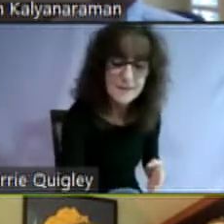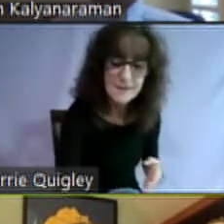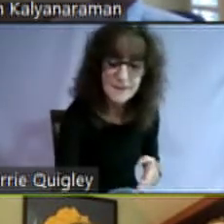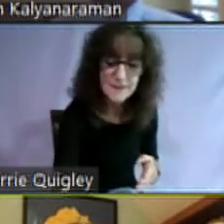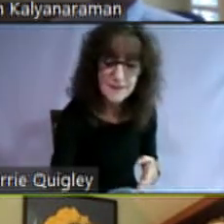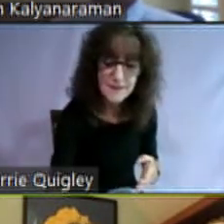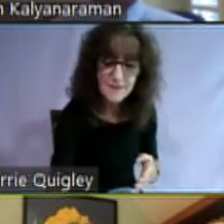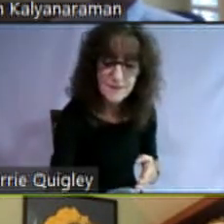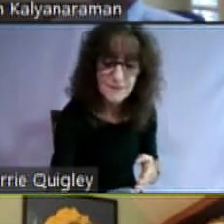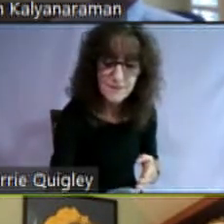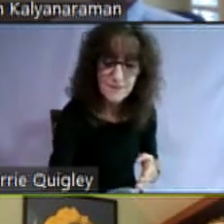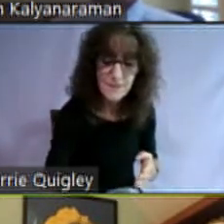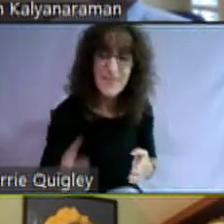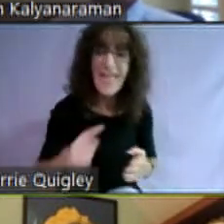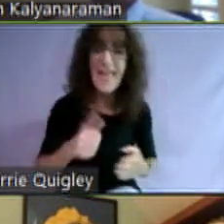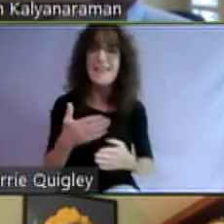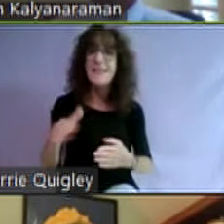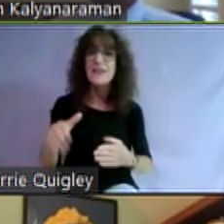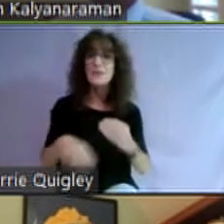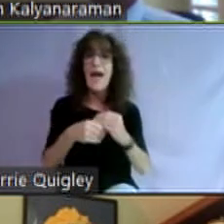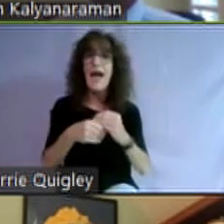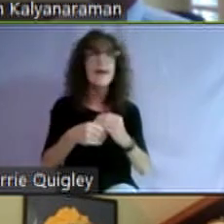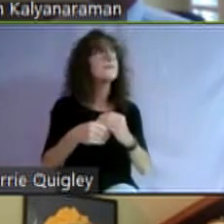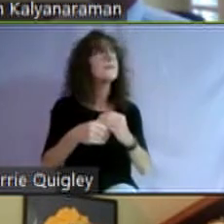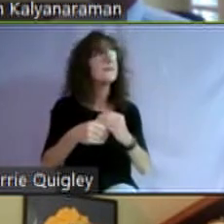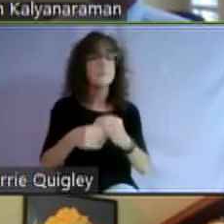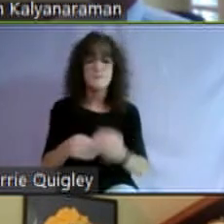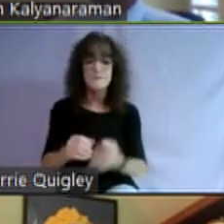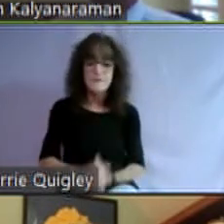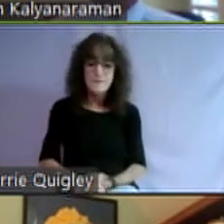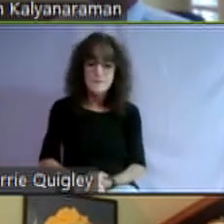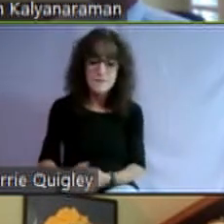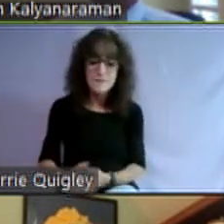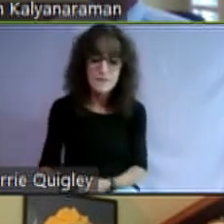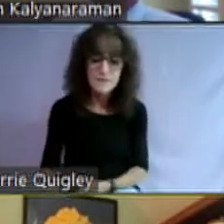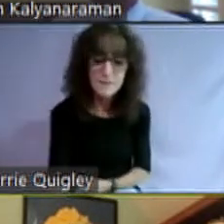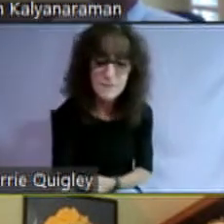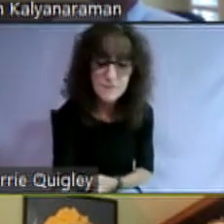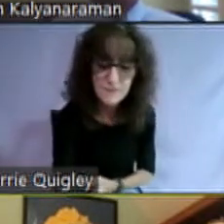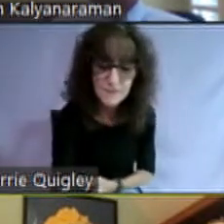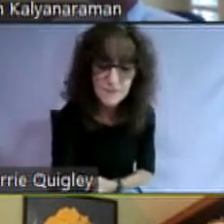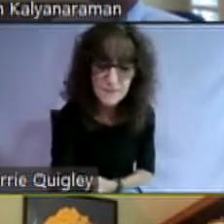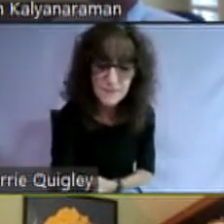on that, Dr. K? No, I think you hit it. Okay.